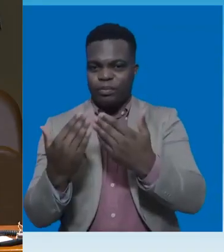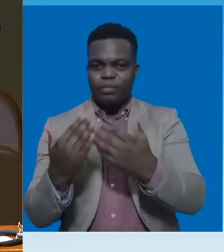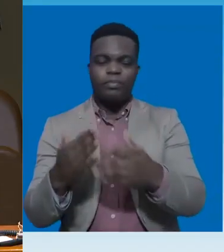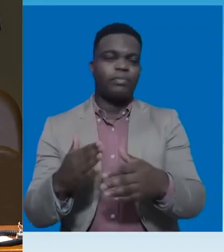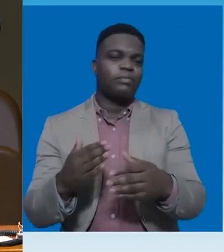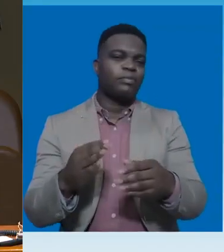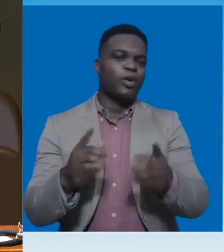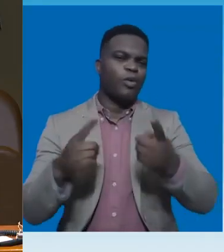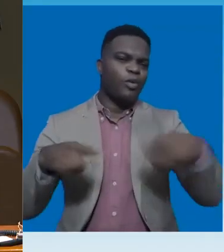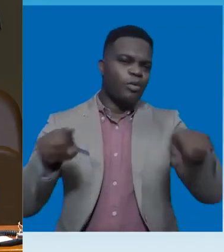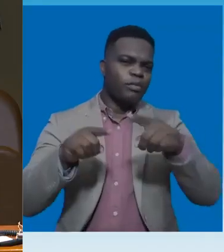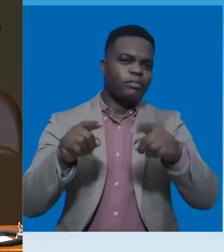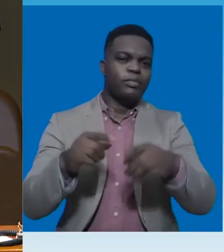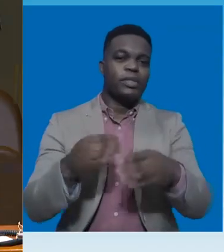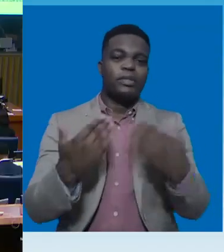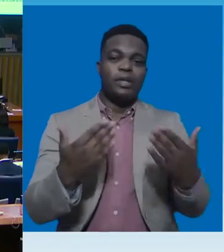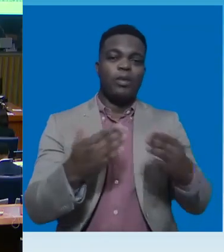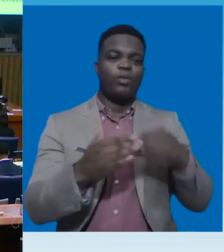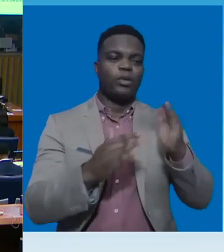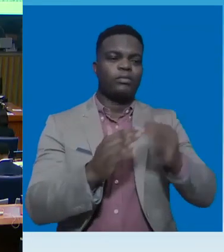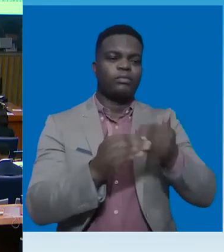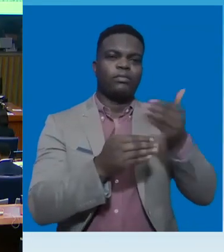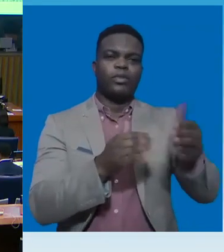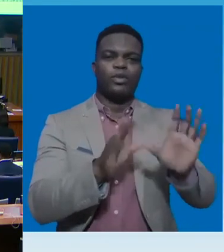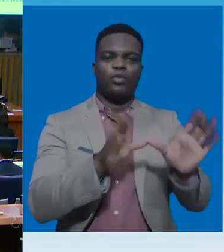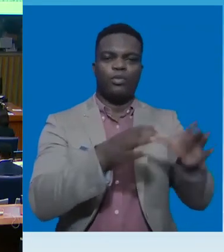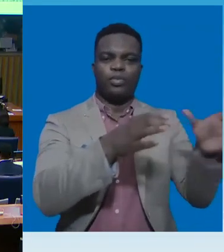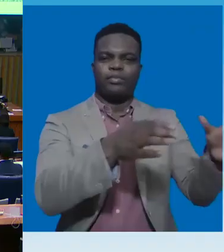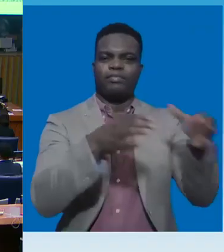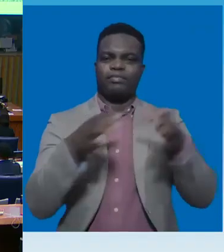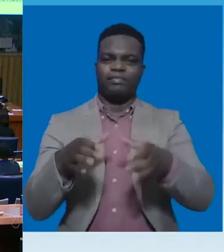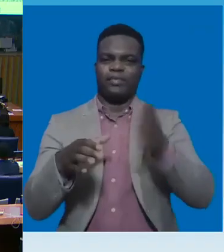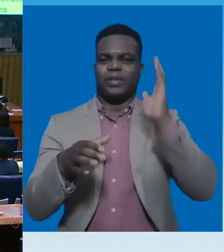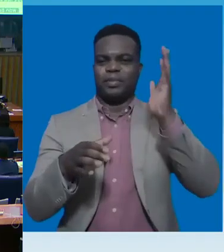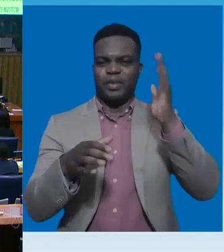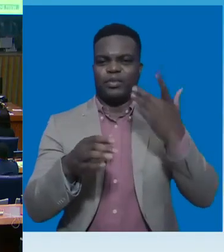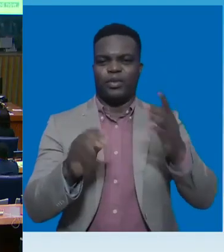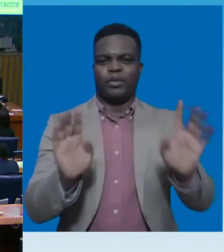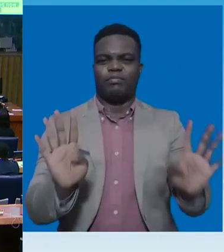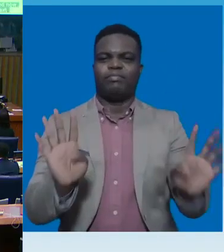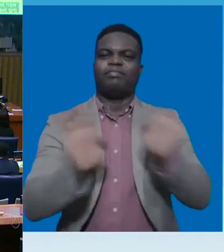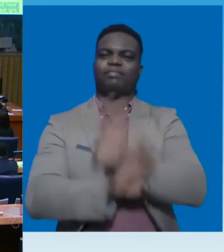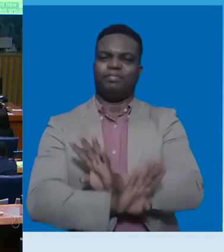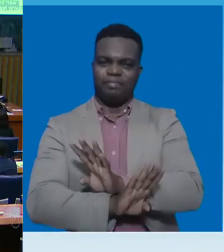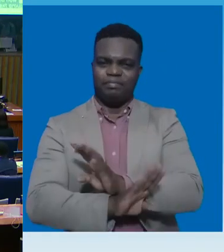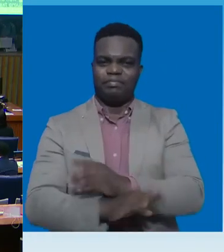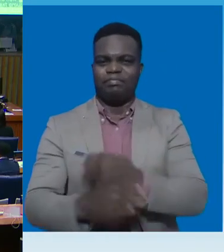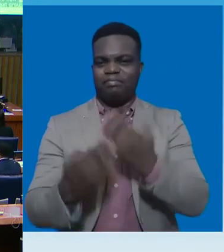at the podium. Thank you very much, and we will allow 2 minutes for the podium change.